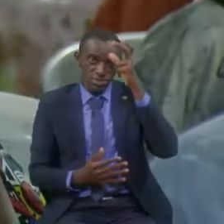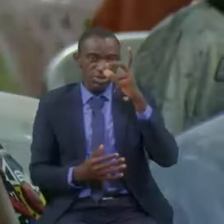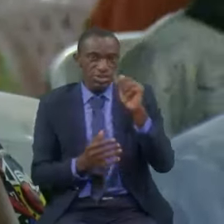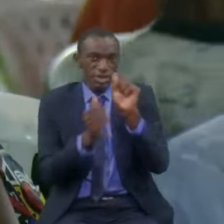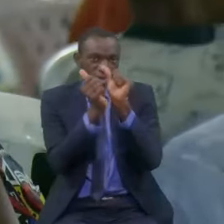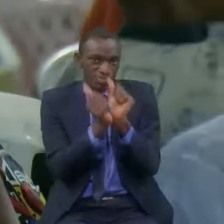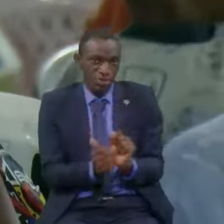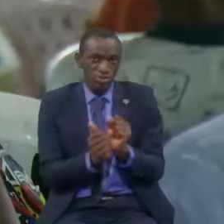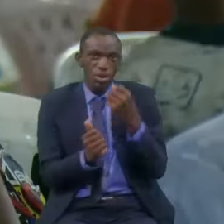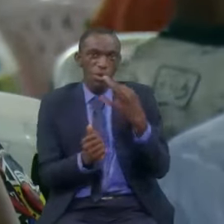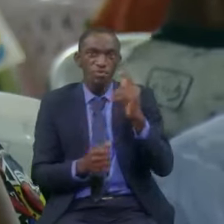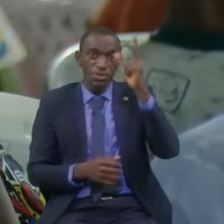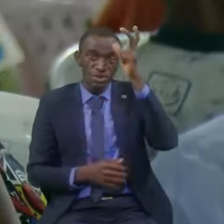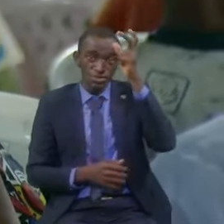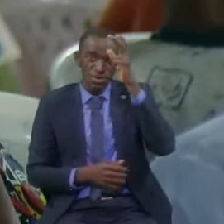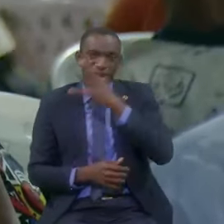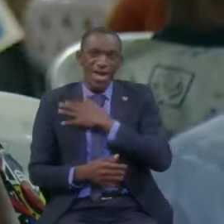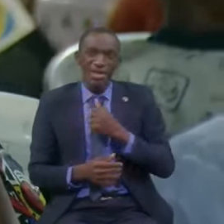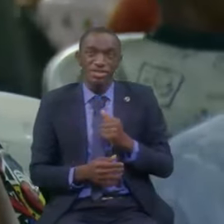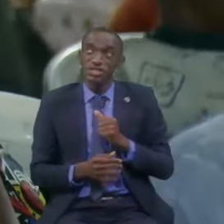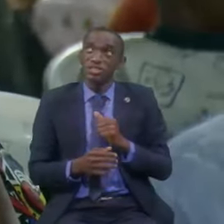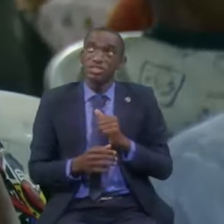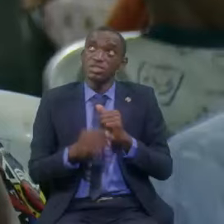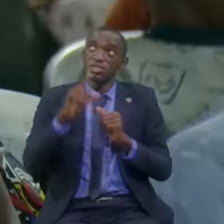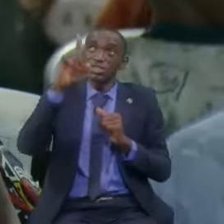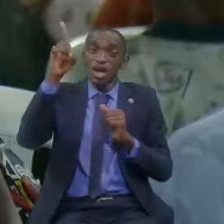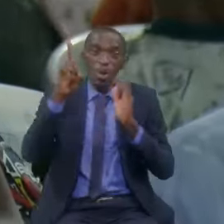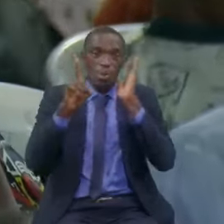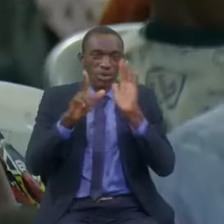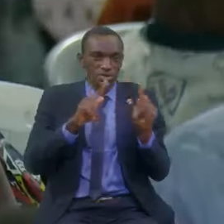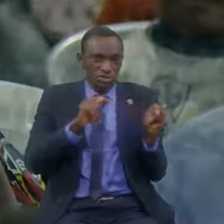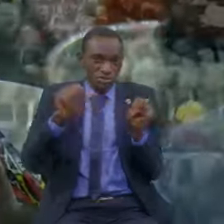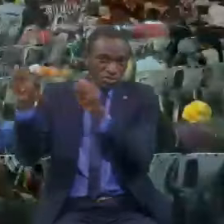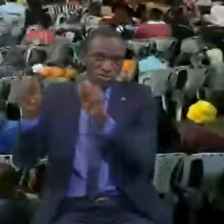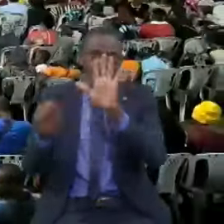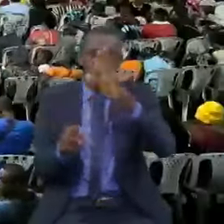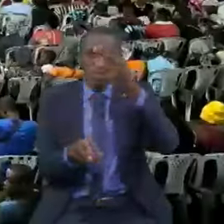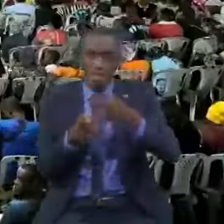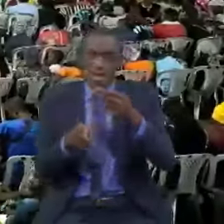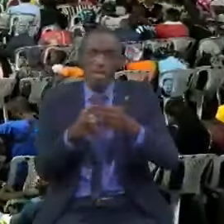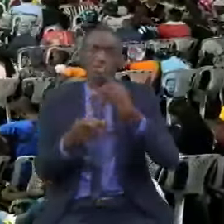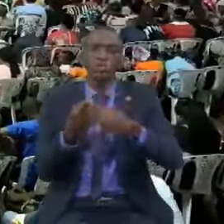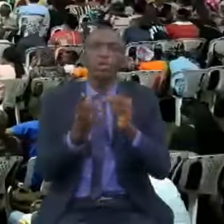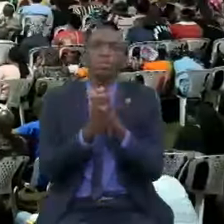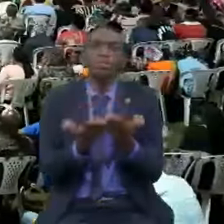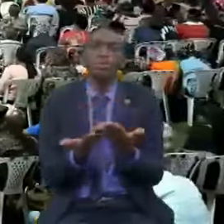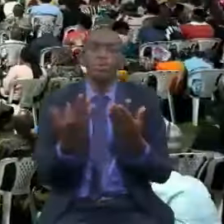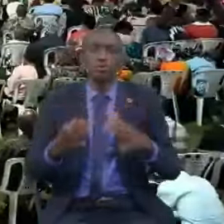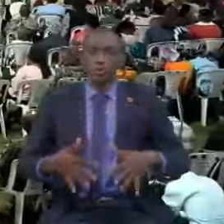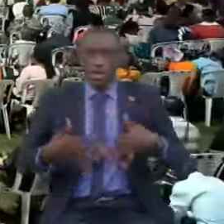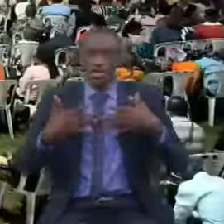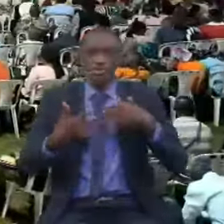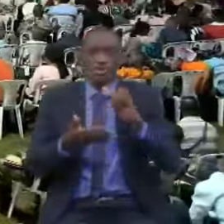devil, and transfer your name into the book of life. That moment is now.